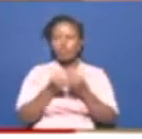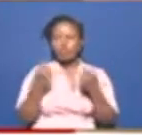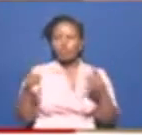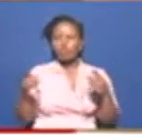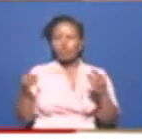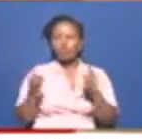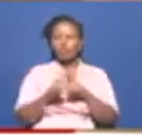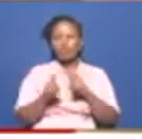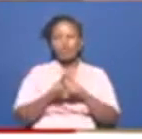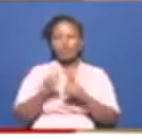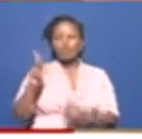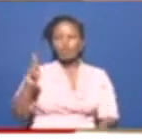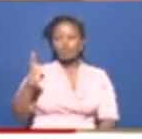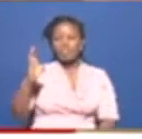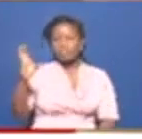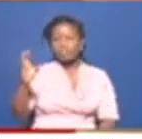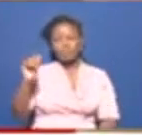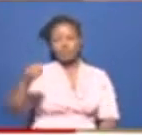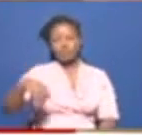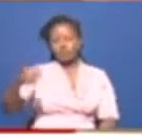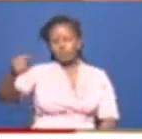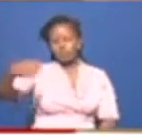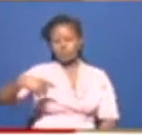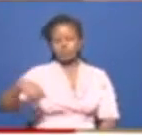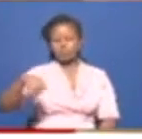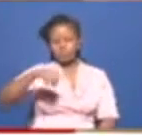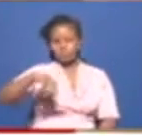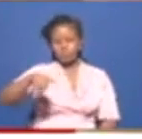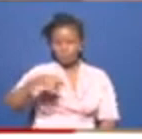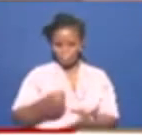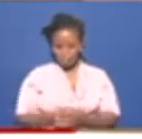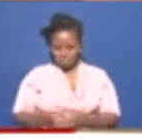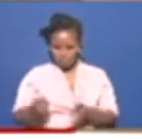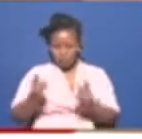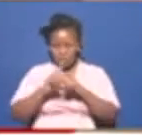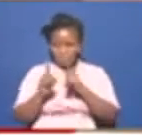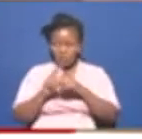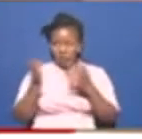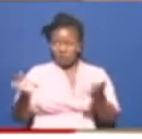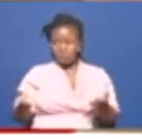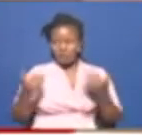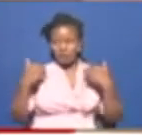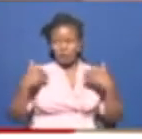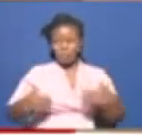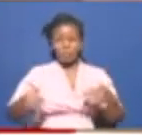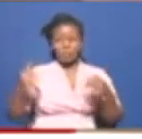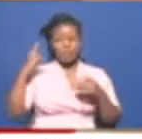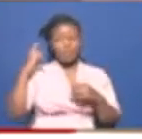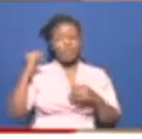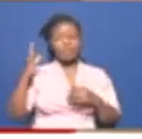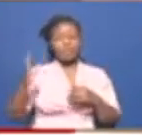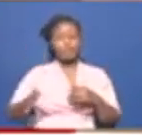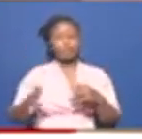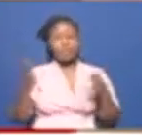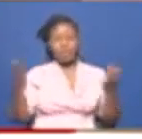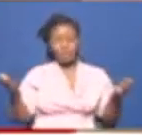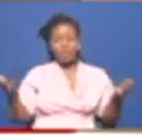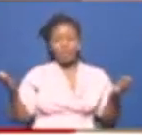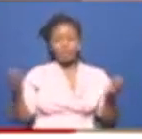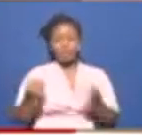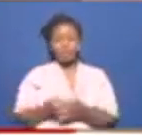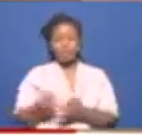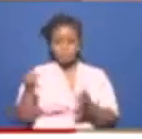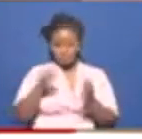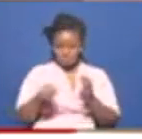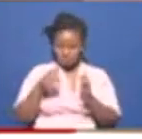guys can give us feedback. And then also, as a lawyer, we are really in the process of